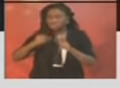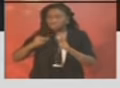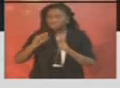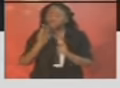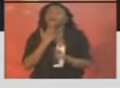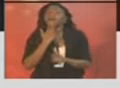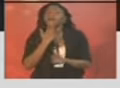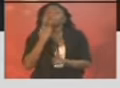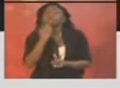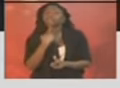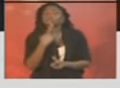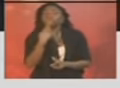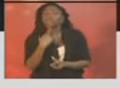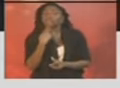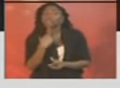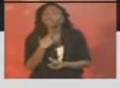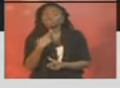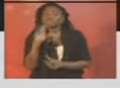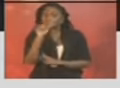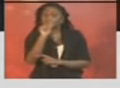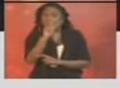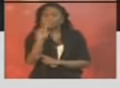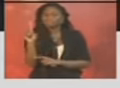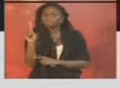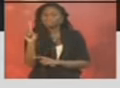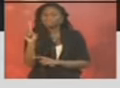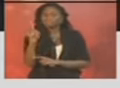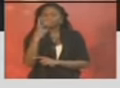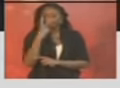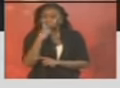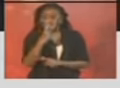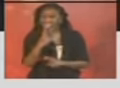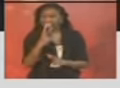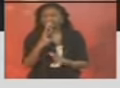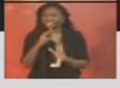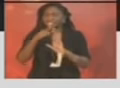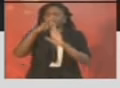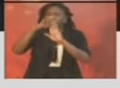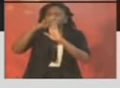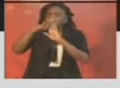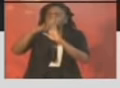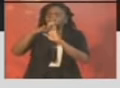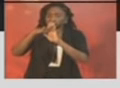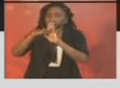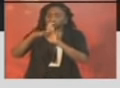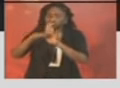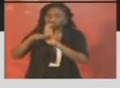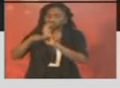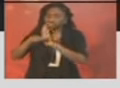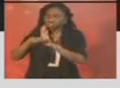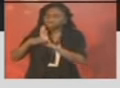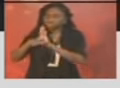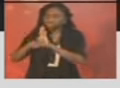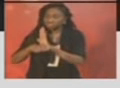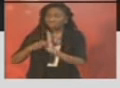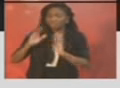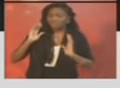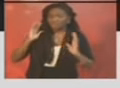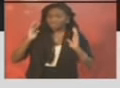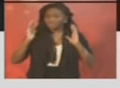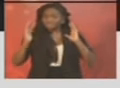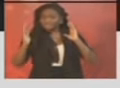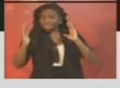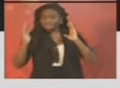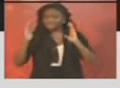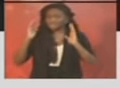up to the 14th of February. And we see that our numbers are considerably lower than they were in the earlier part of the